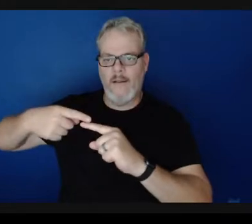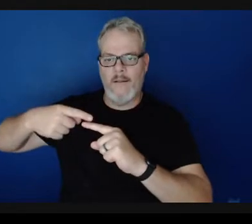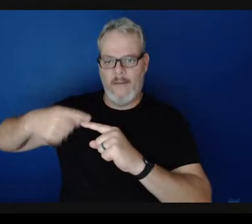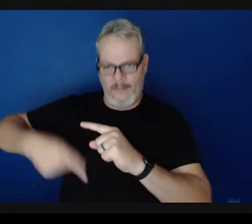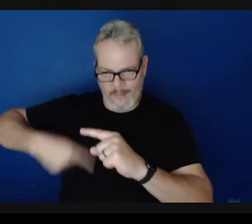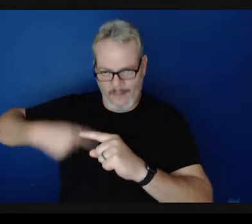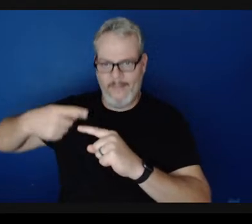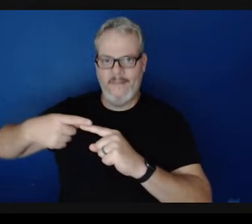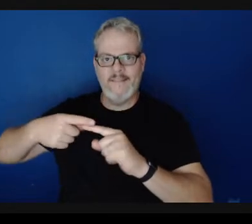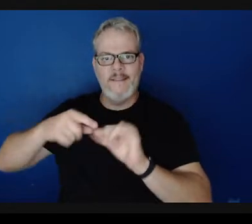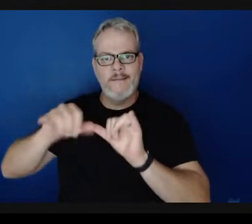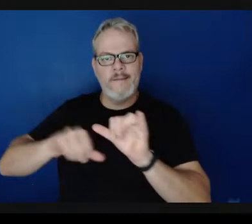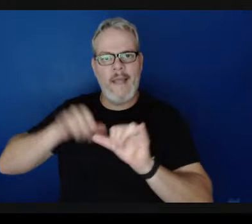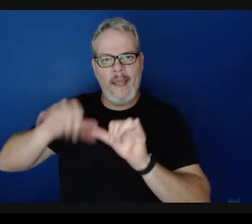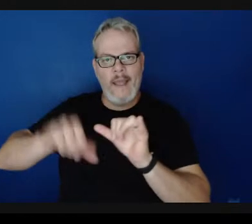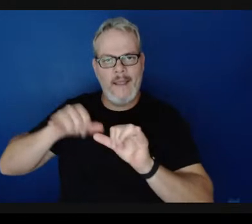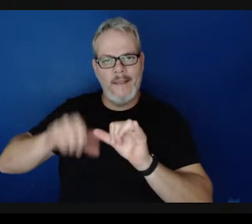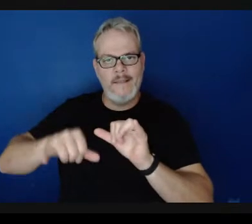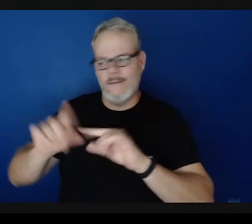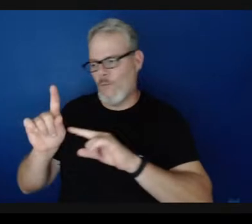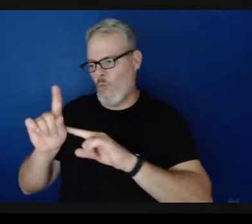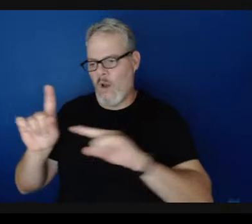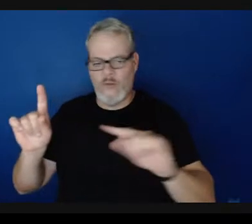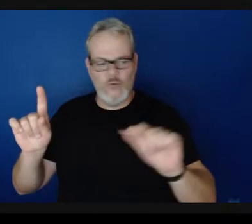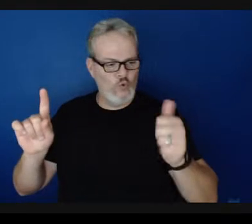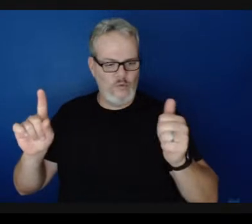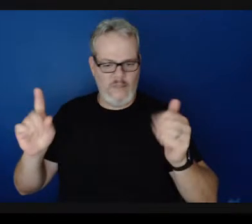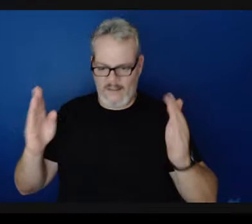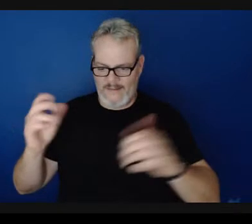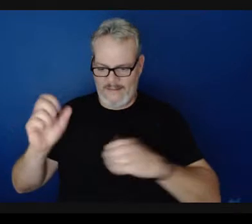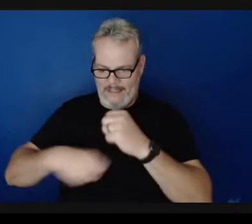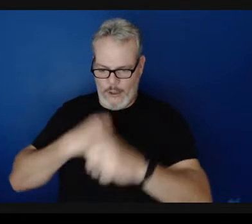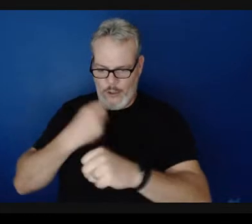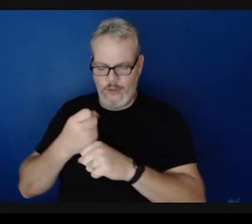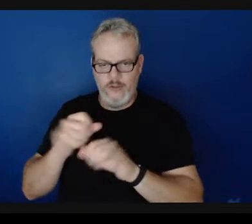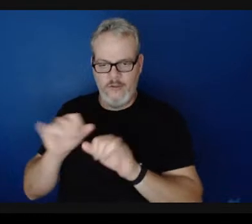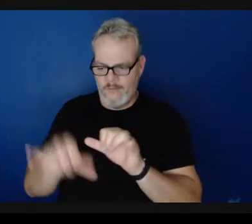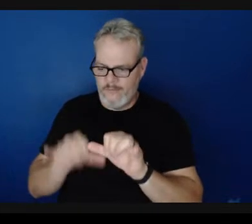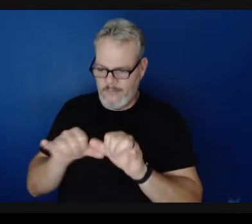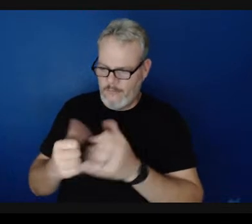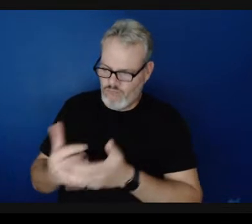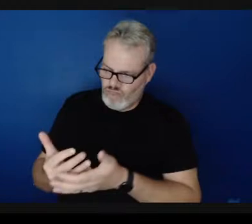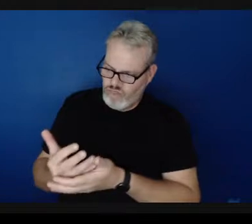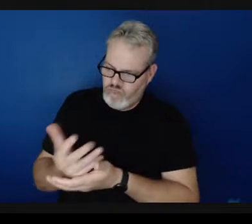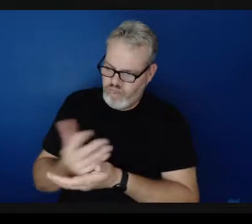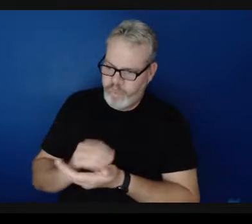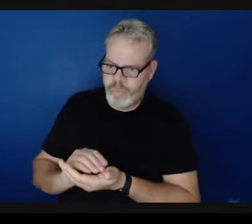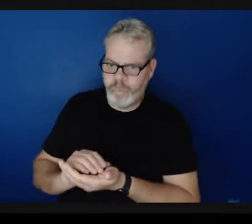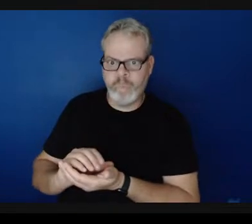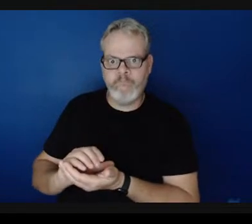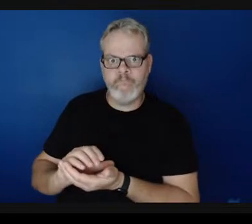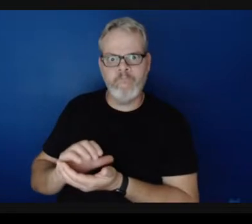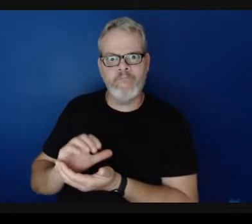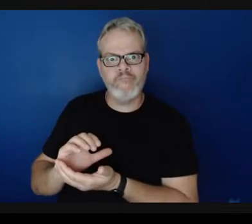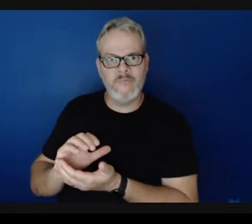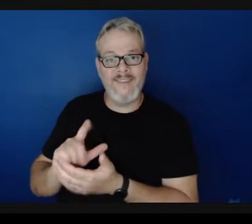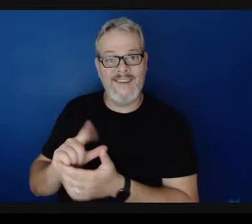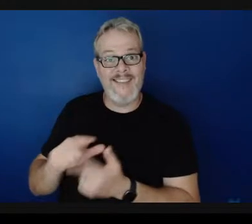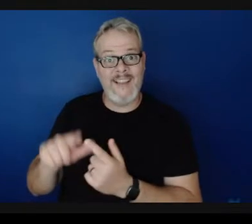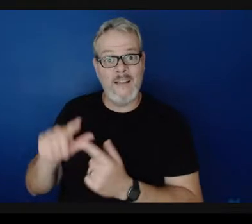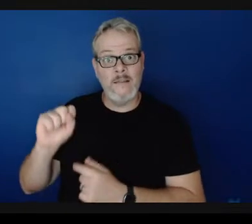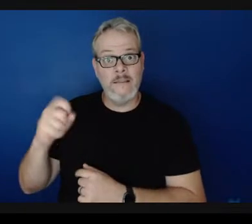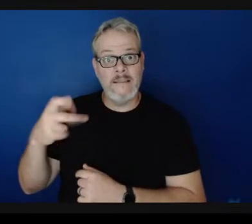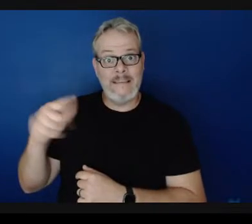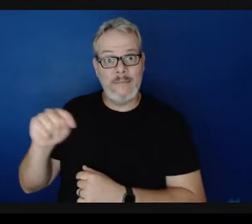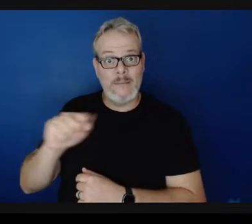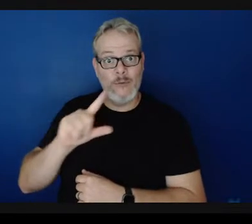years, gathering, with this latest batch in June 2022. Then in September 2022, 10 weeks